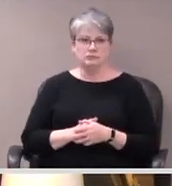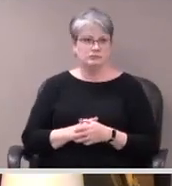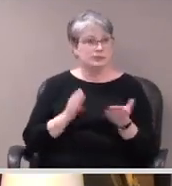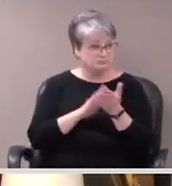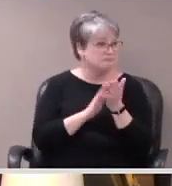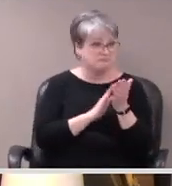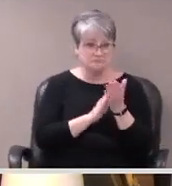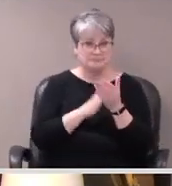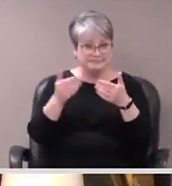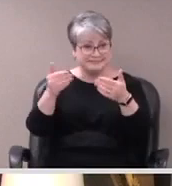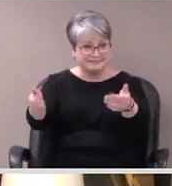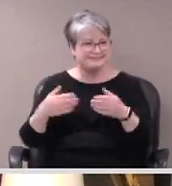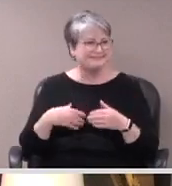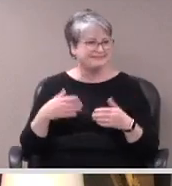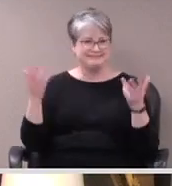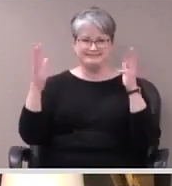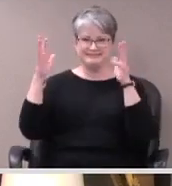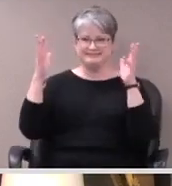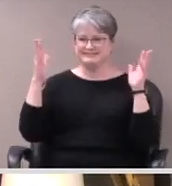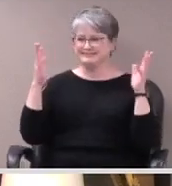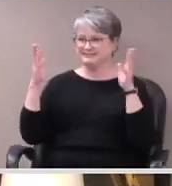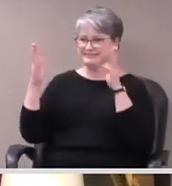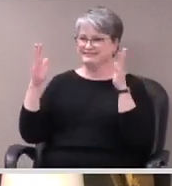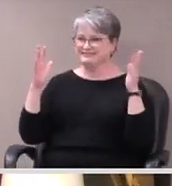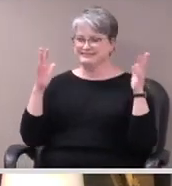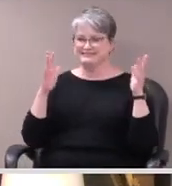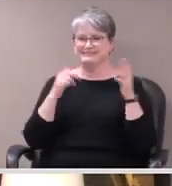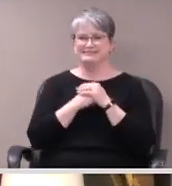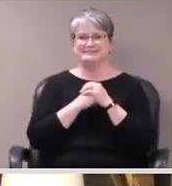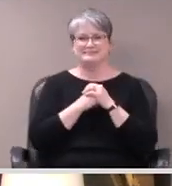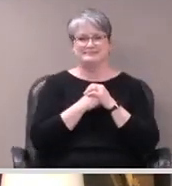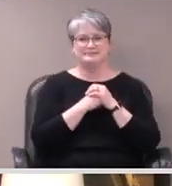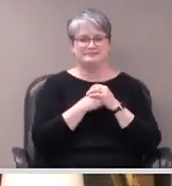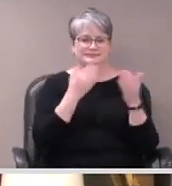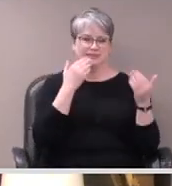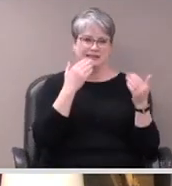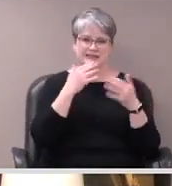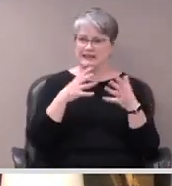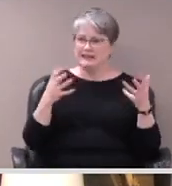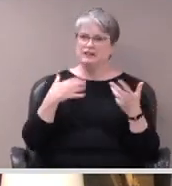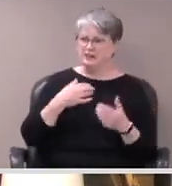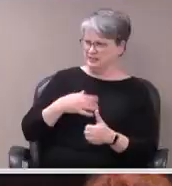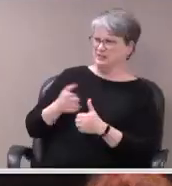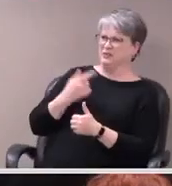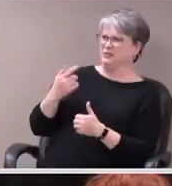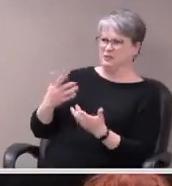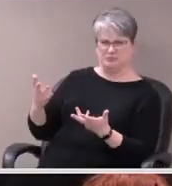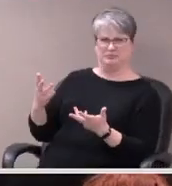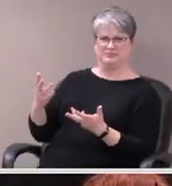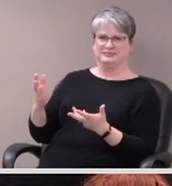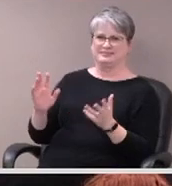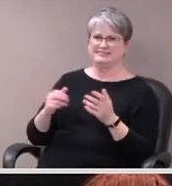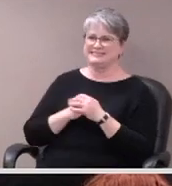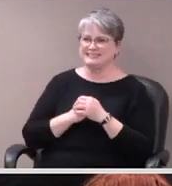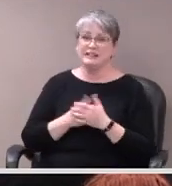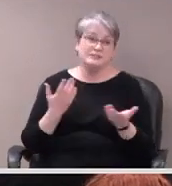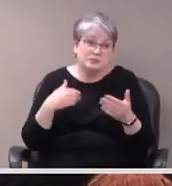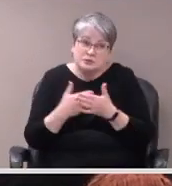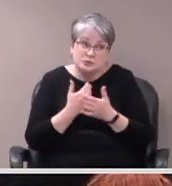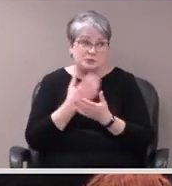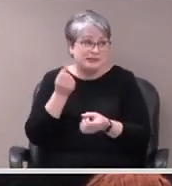applause if you like. It's all good. Thank you very much. Thank you. That's a first. It's a new